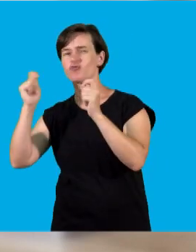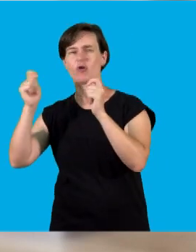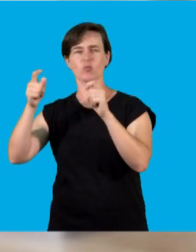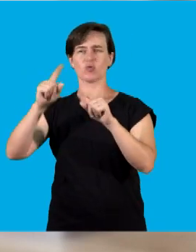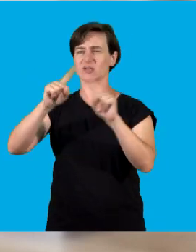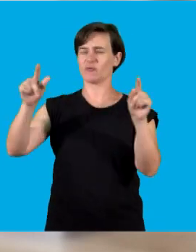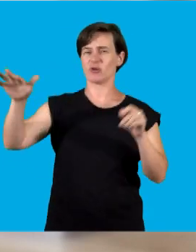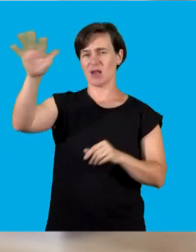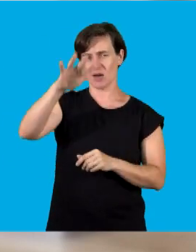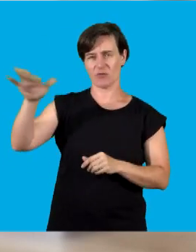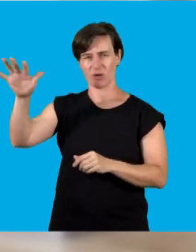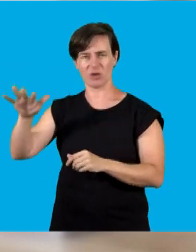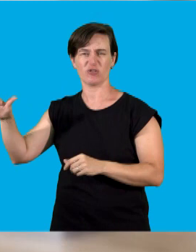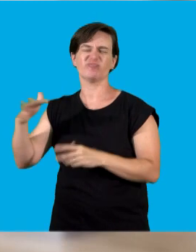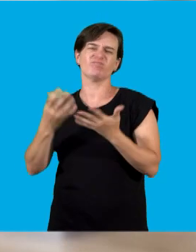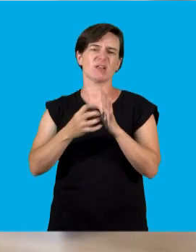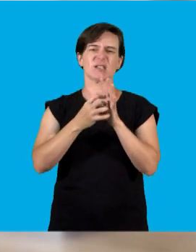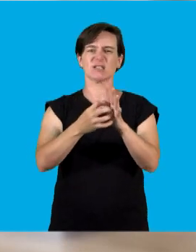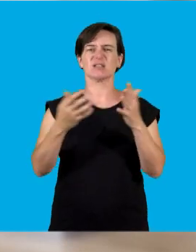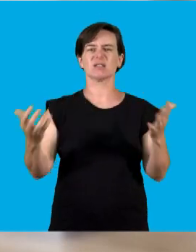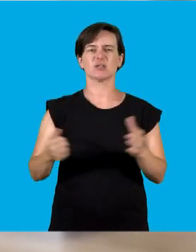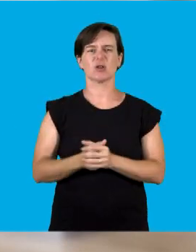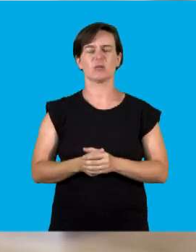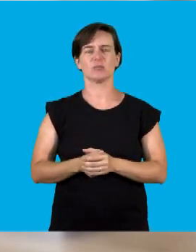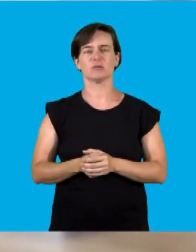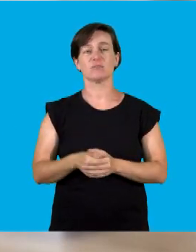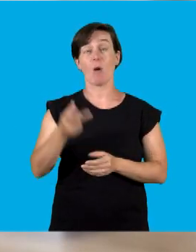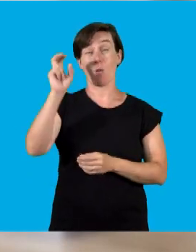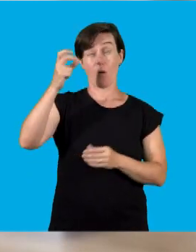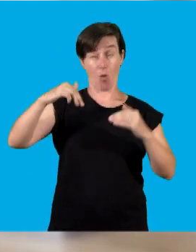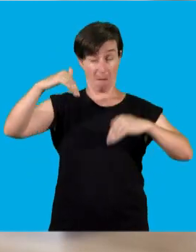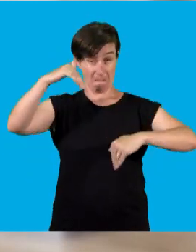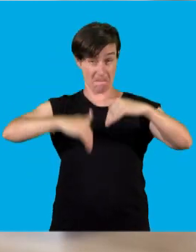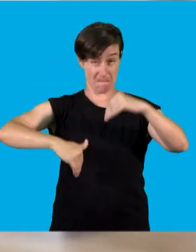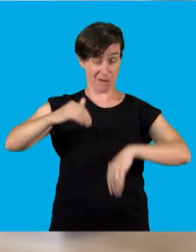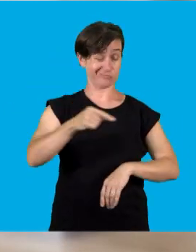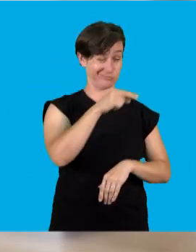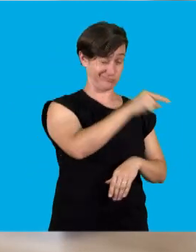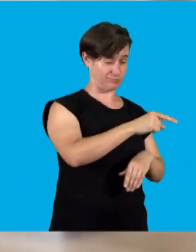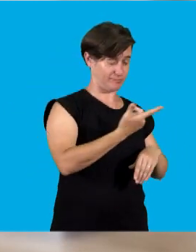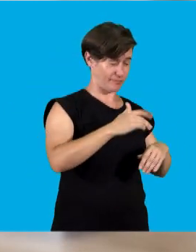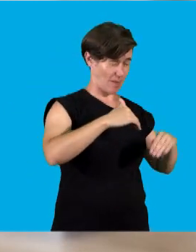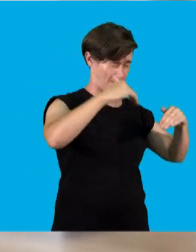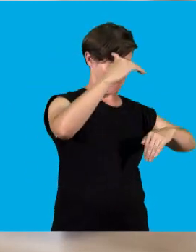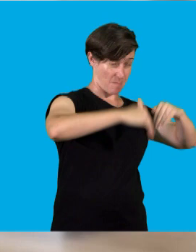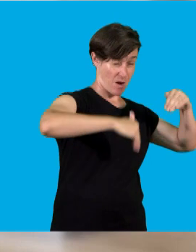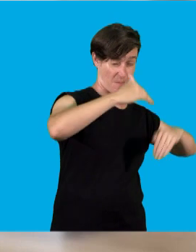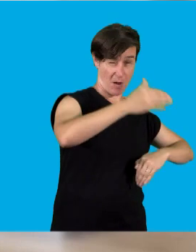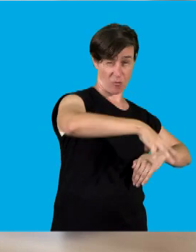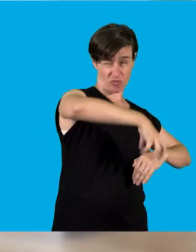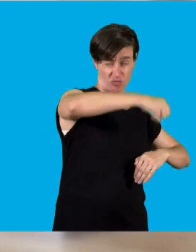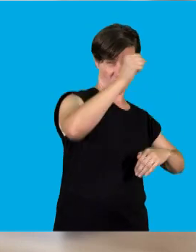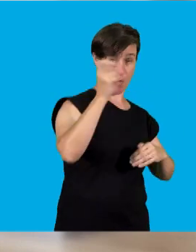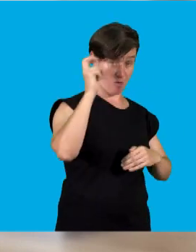customers. We would make just an example of a gold mine, whereby they dig gold, which is a raw gold. It's